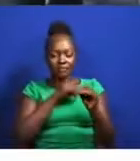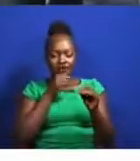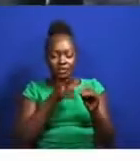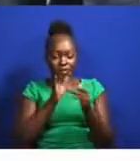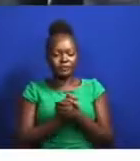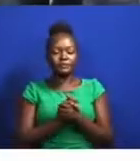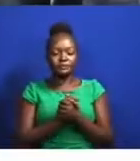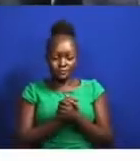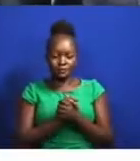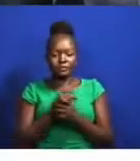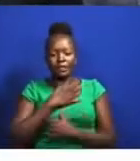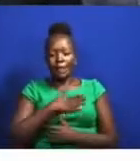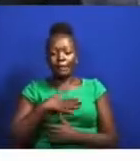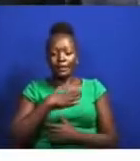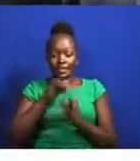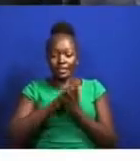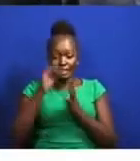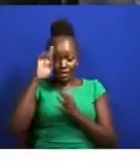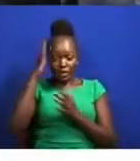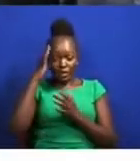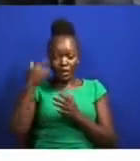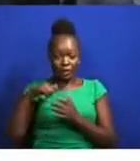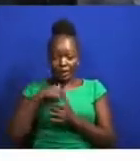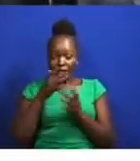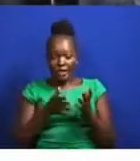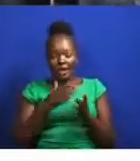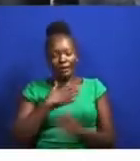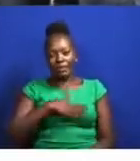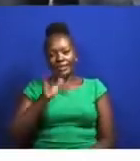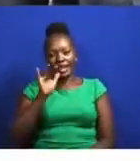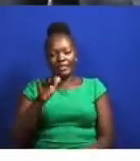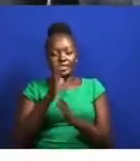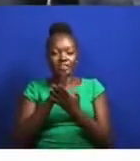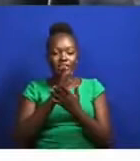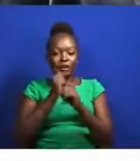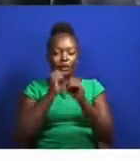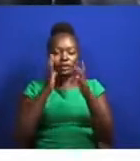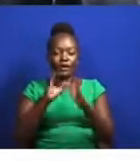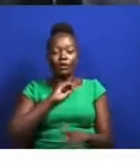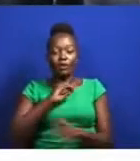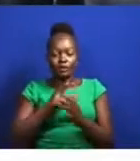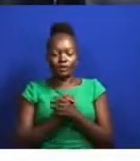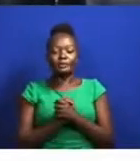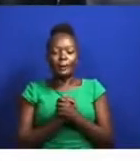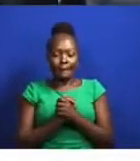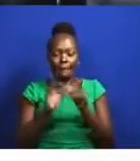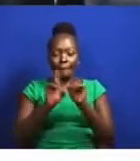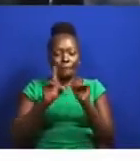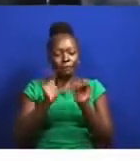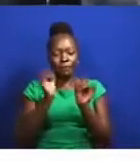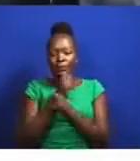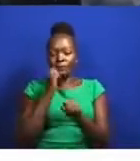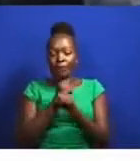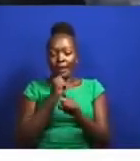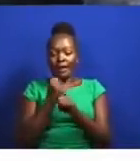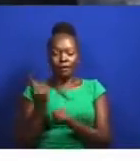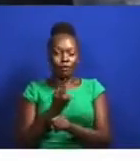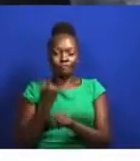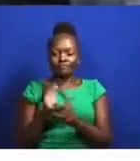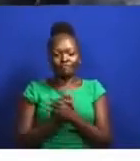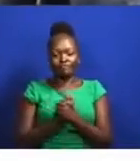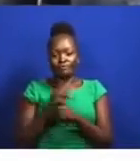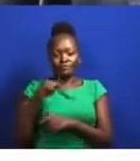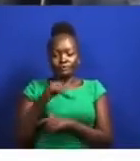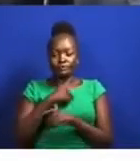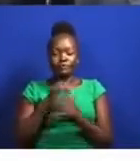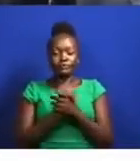So that's why we are here. We are appealing to our stakeholders, and we can't do this on our own. We are